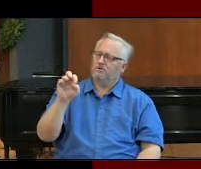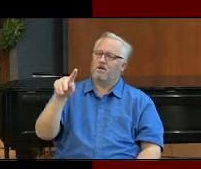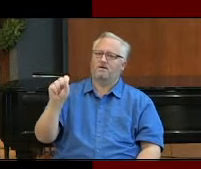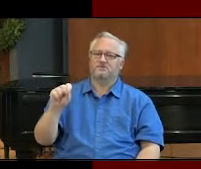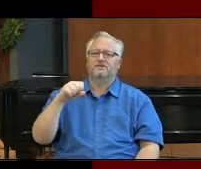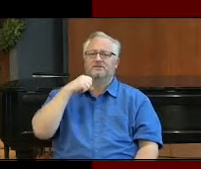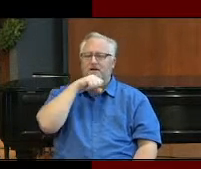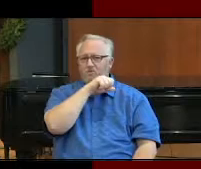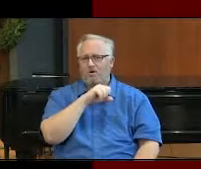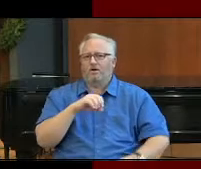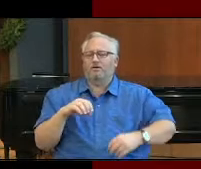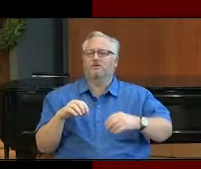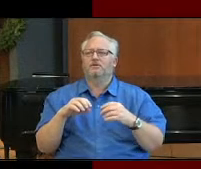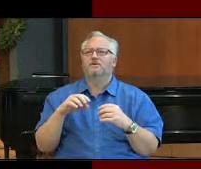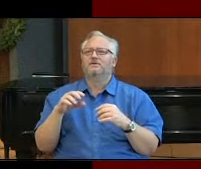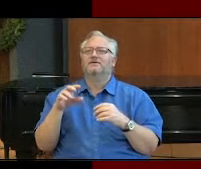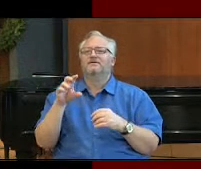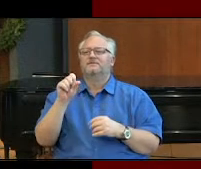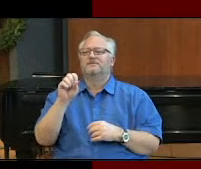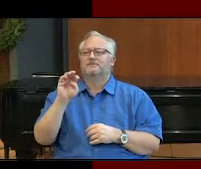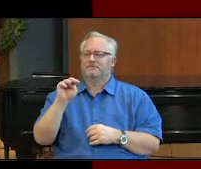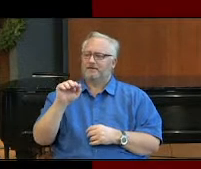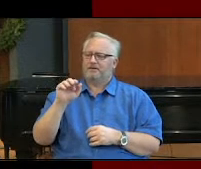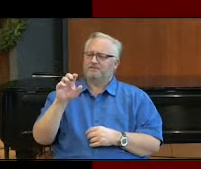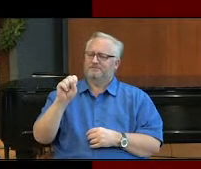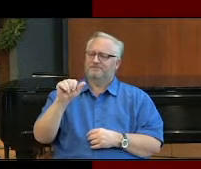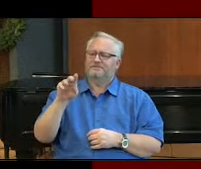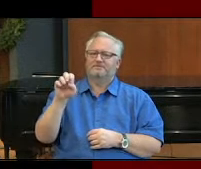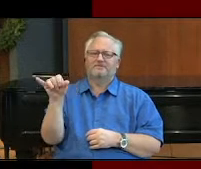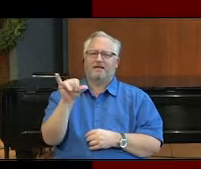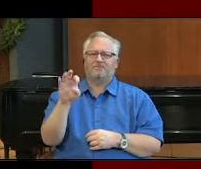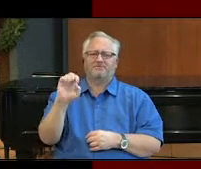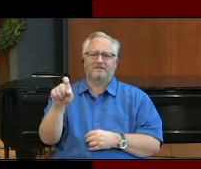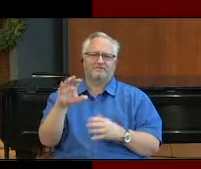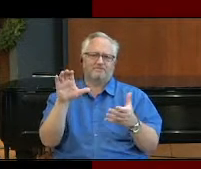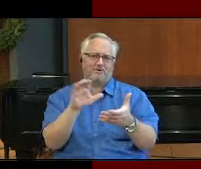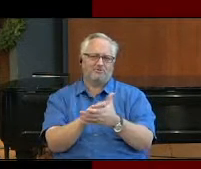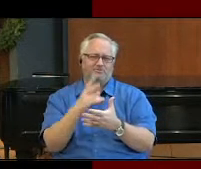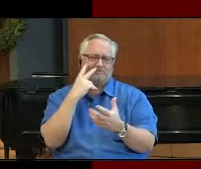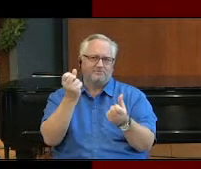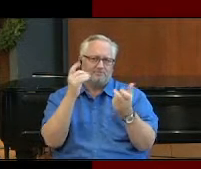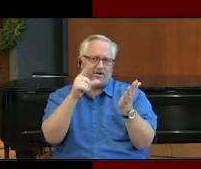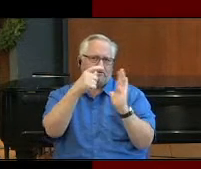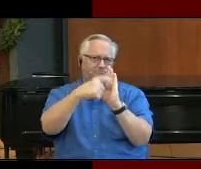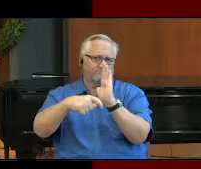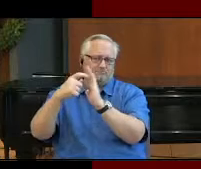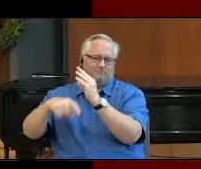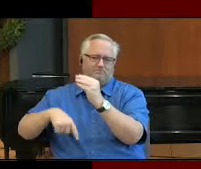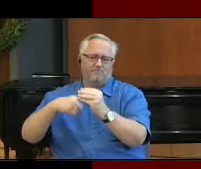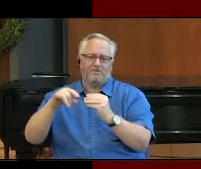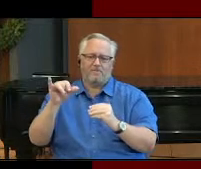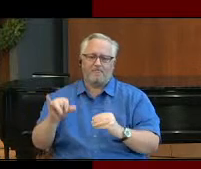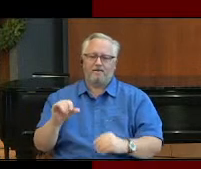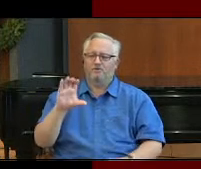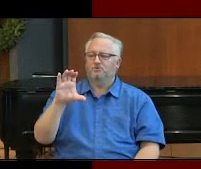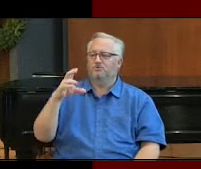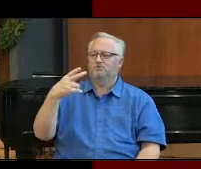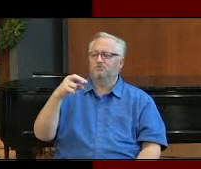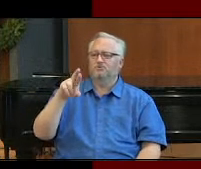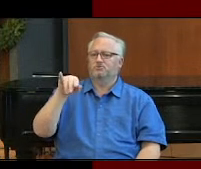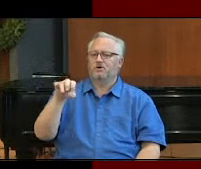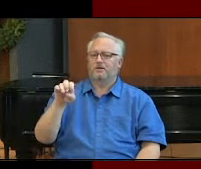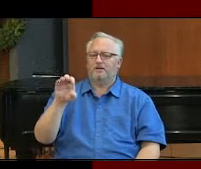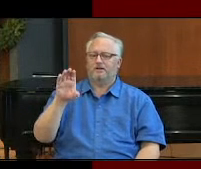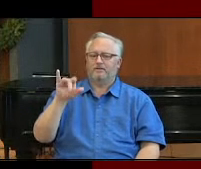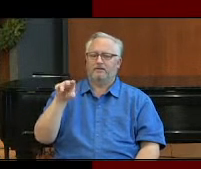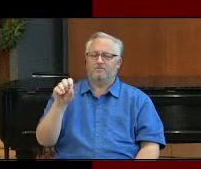marriage in the same line, and you'll see the many, many articles in the Taiwanese press on this story. Charlie Clemens, former head of